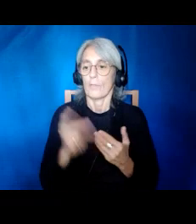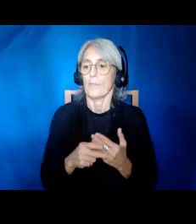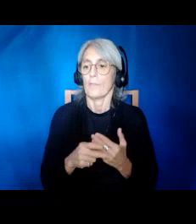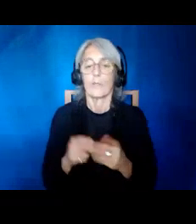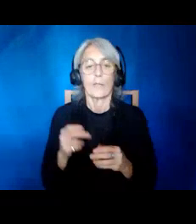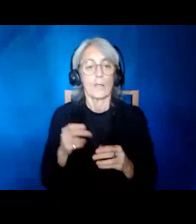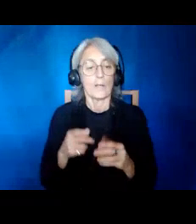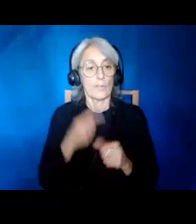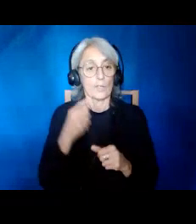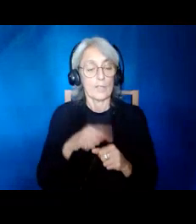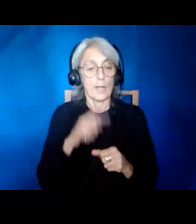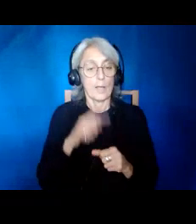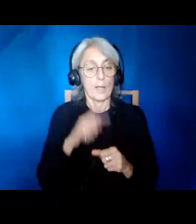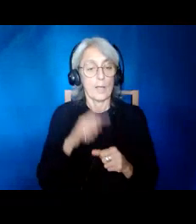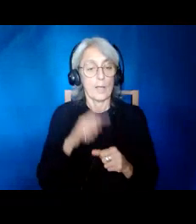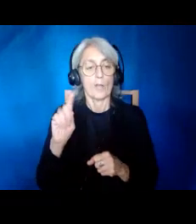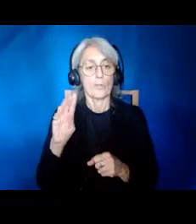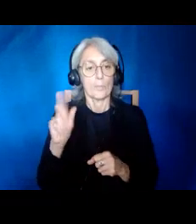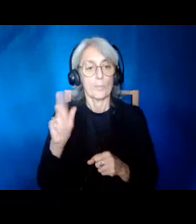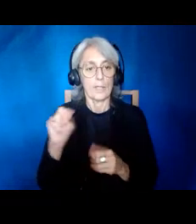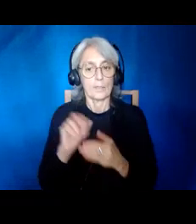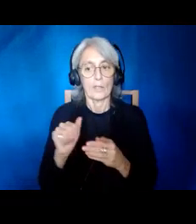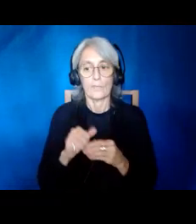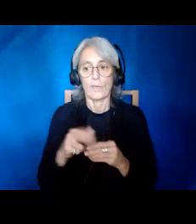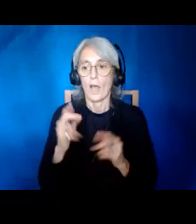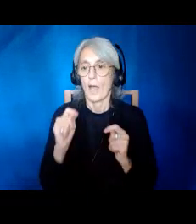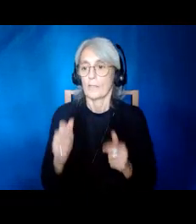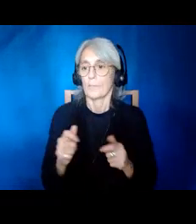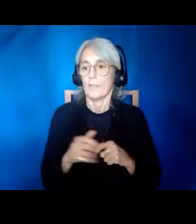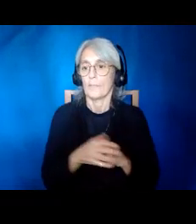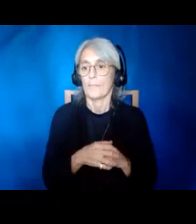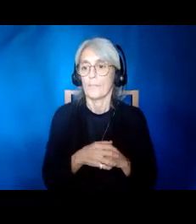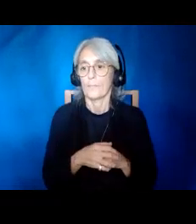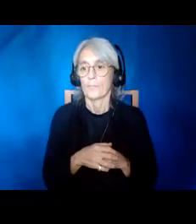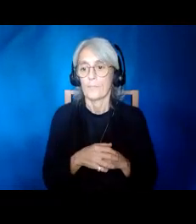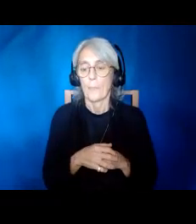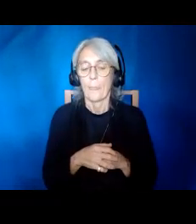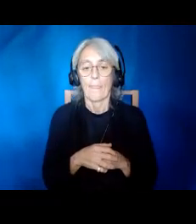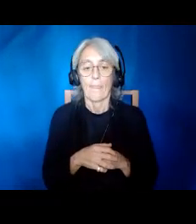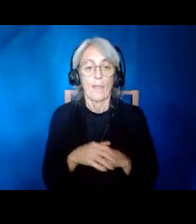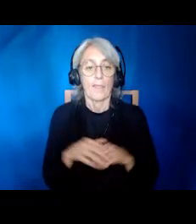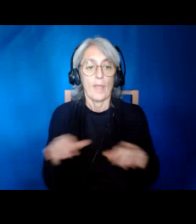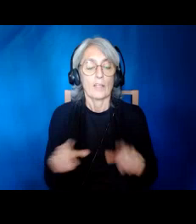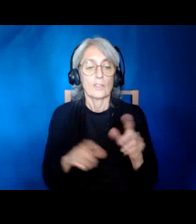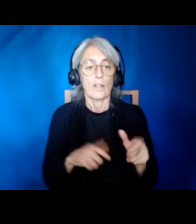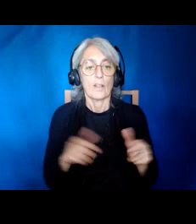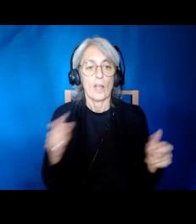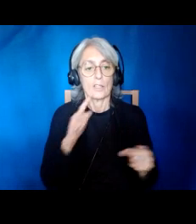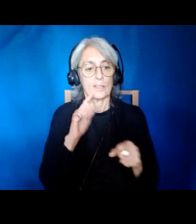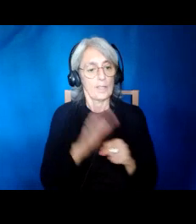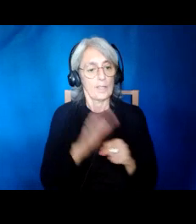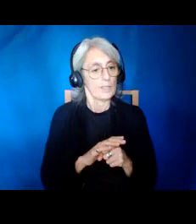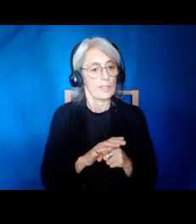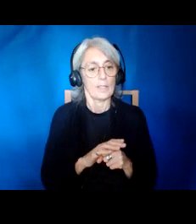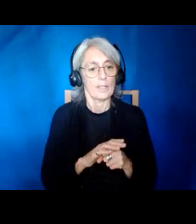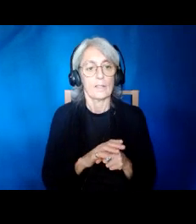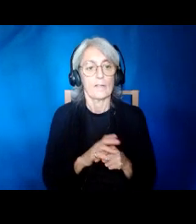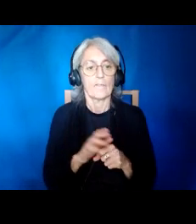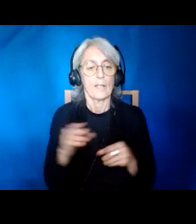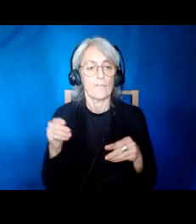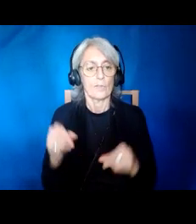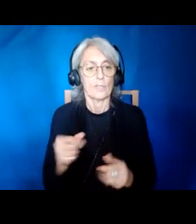billion for the high-speed rail program annually through 2045. This action represents the largest guaranteed infusion of funding to date.